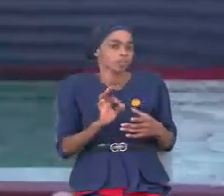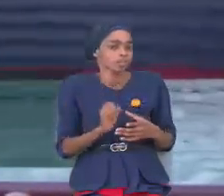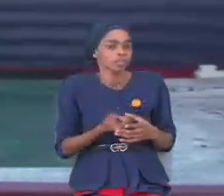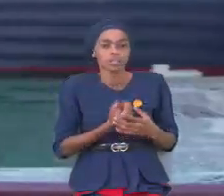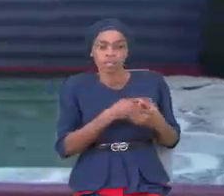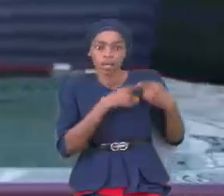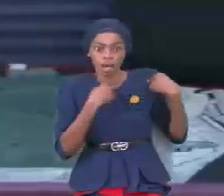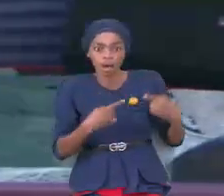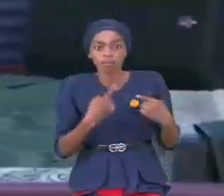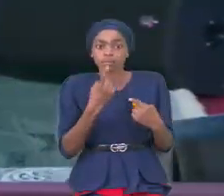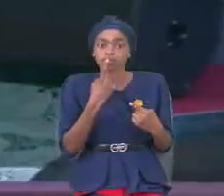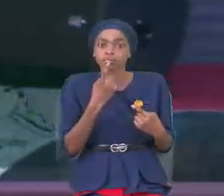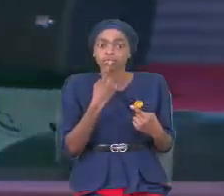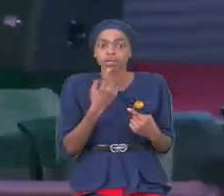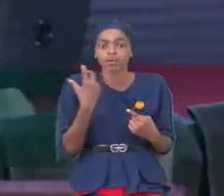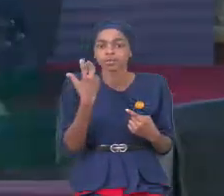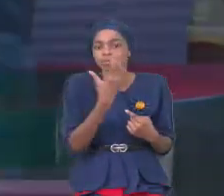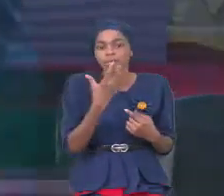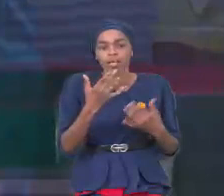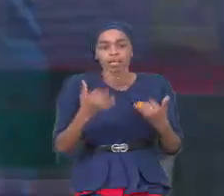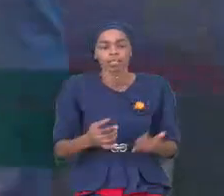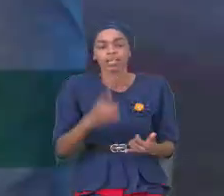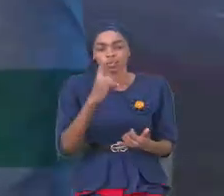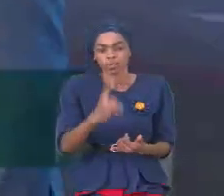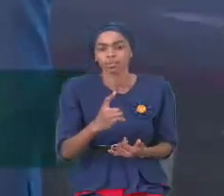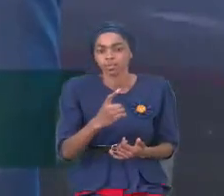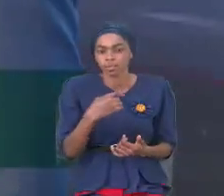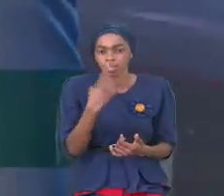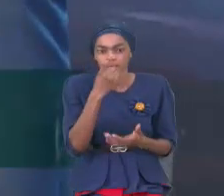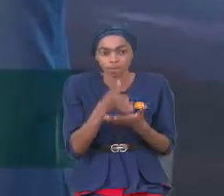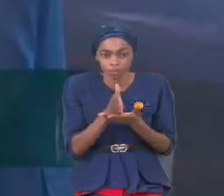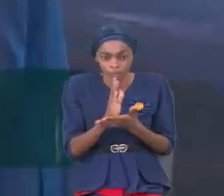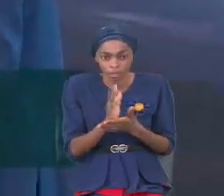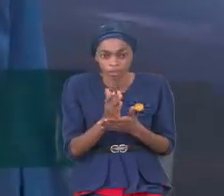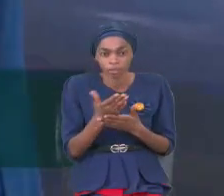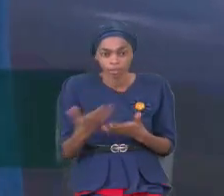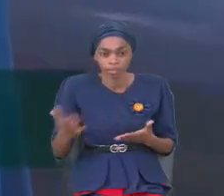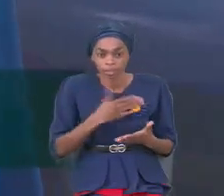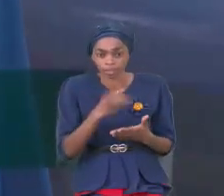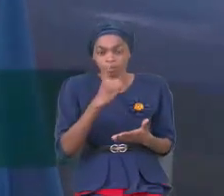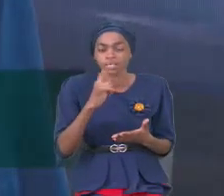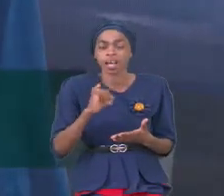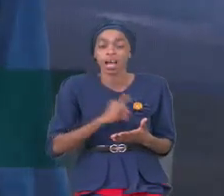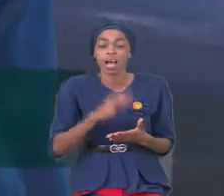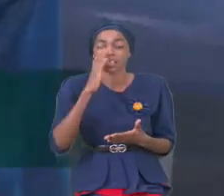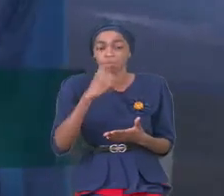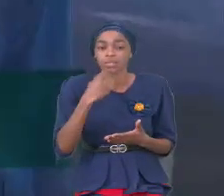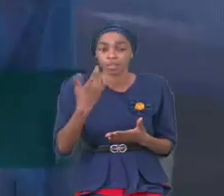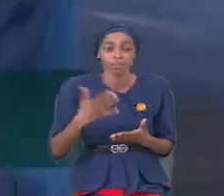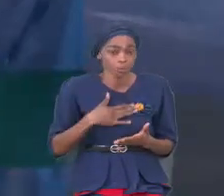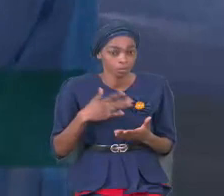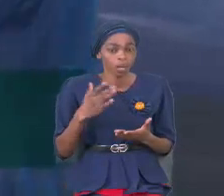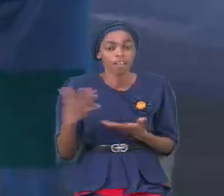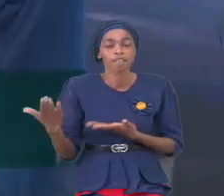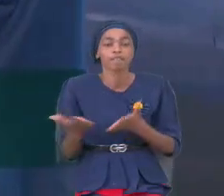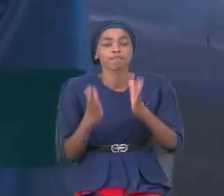the right thing, and he says, I will say unto my father, I am no more worthy to be